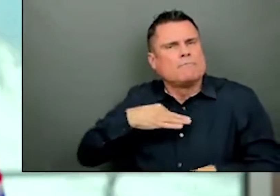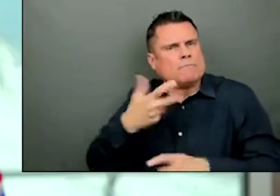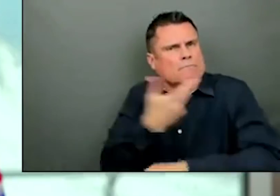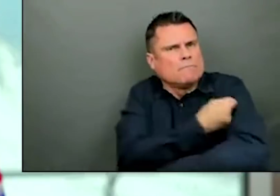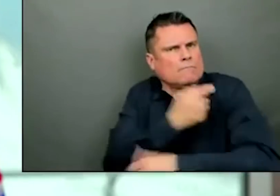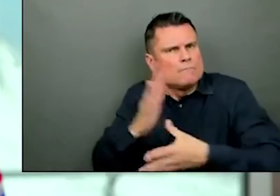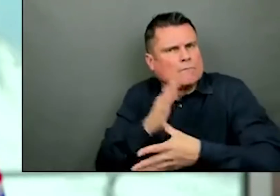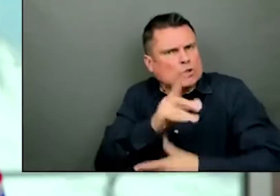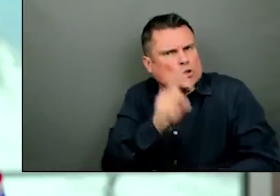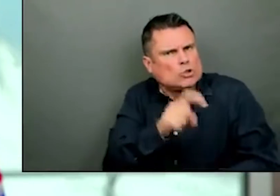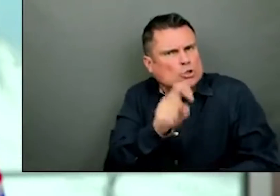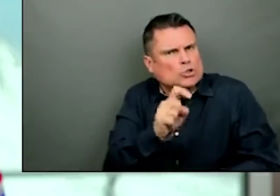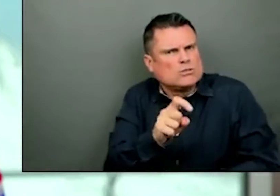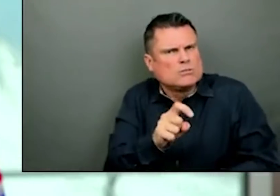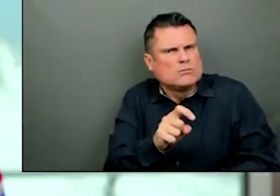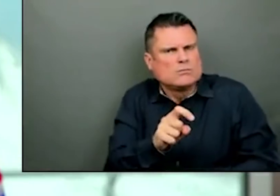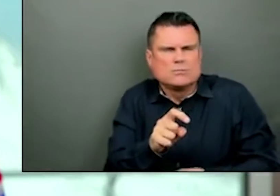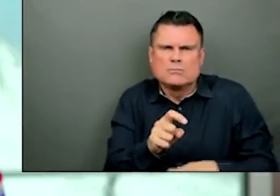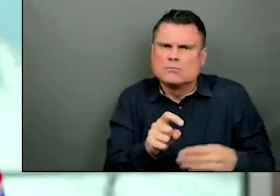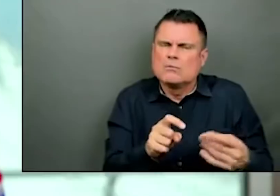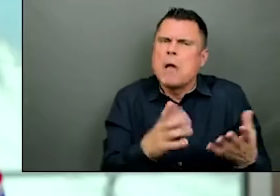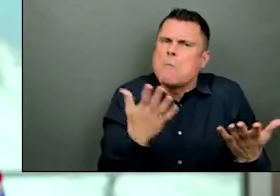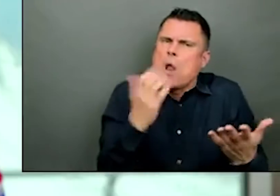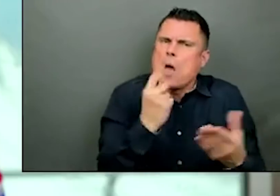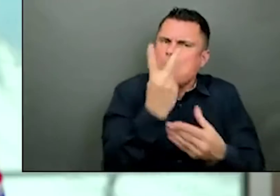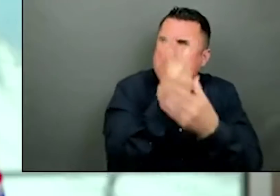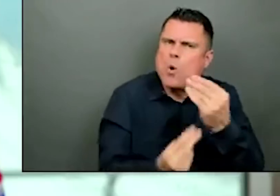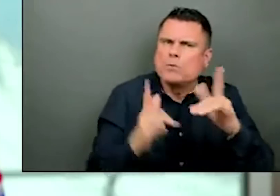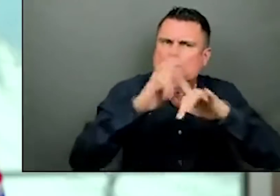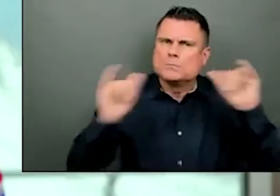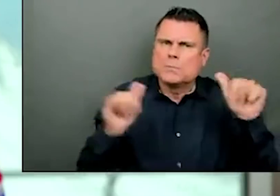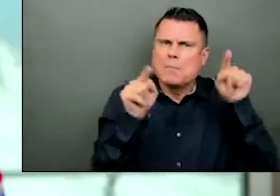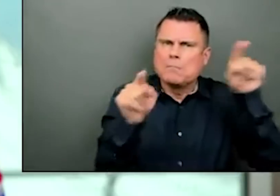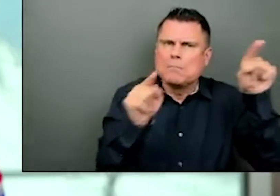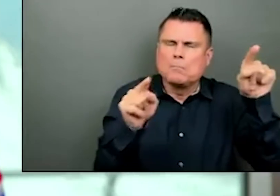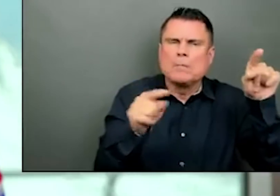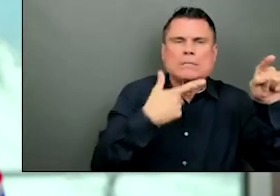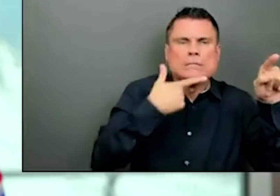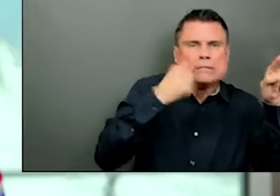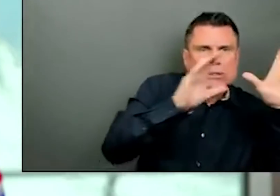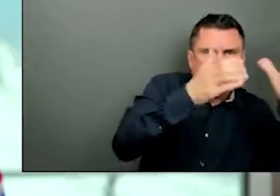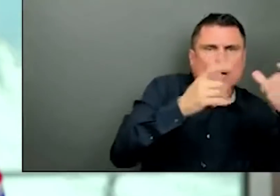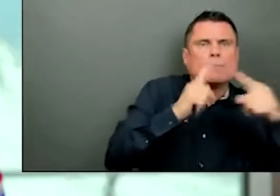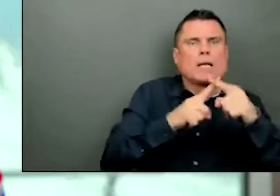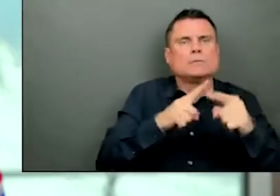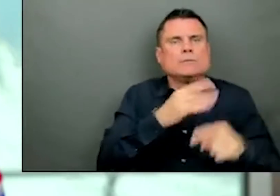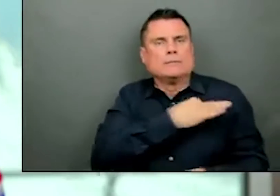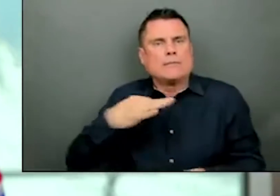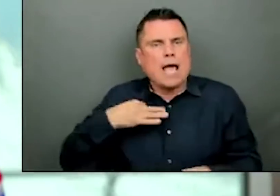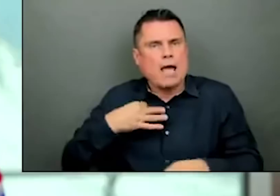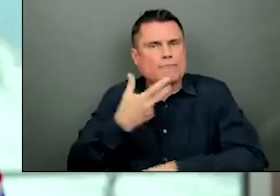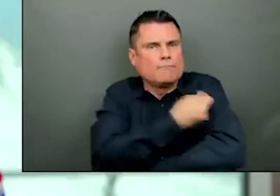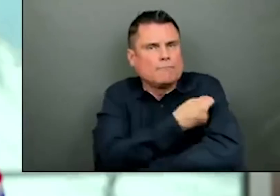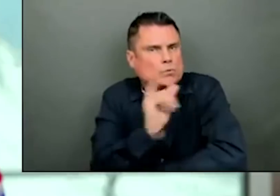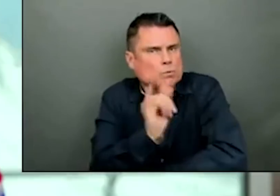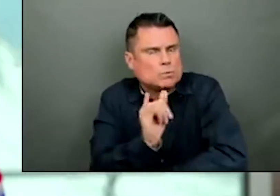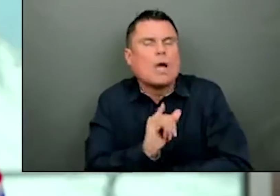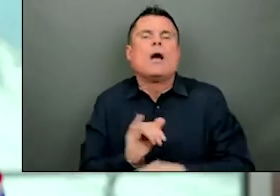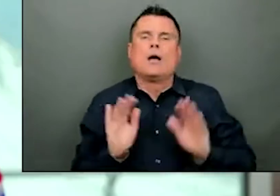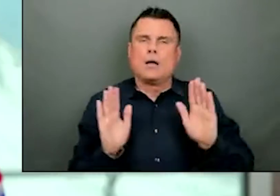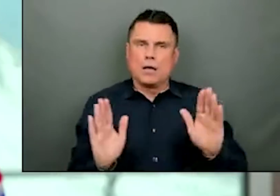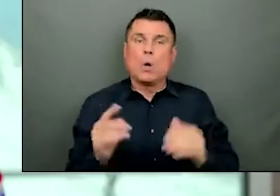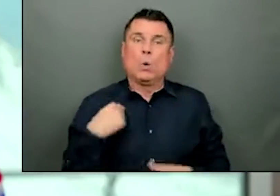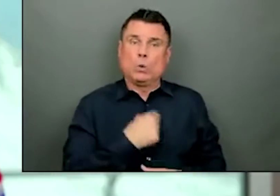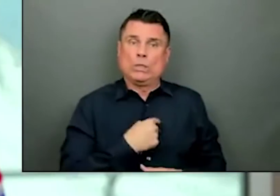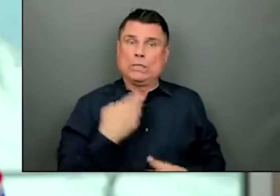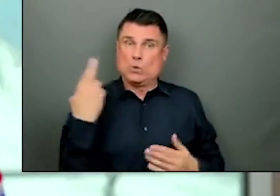these vaccines are very effective in protecting people directly, unlike many other vaccines. So we know it works